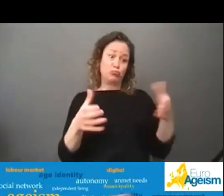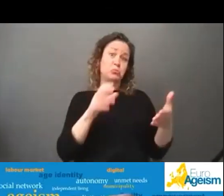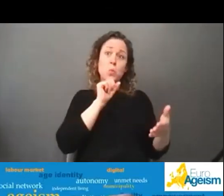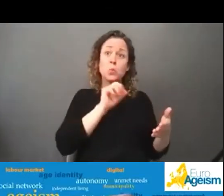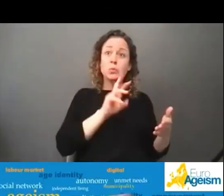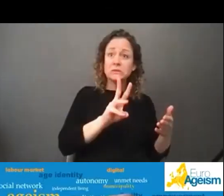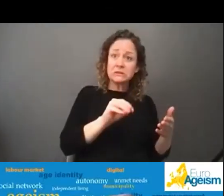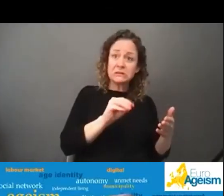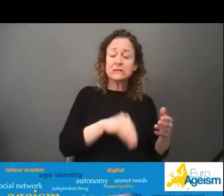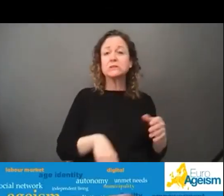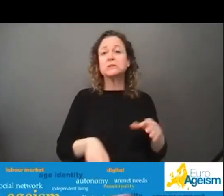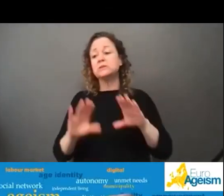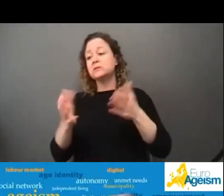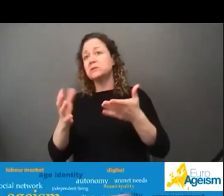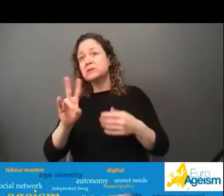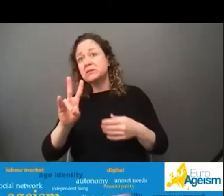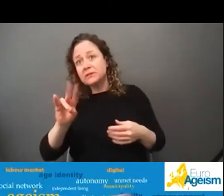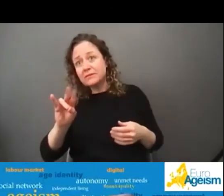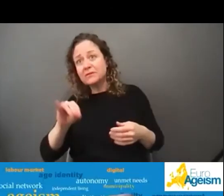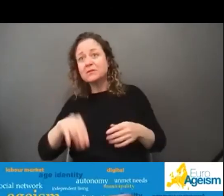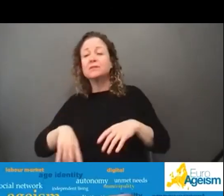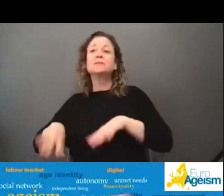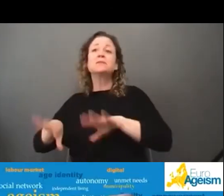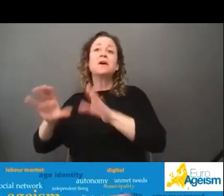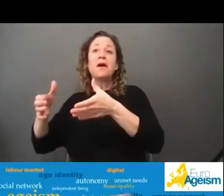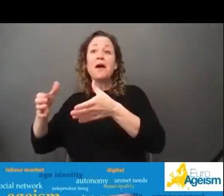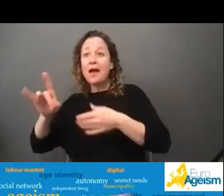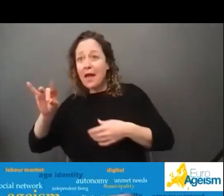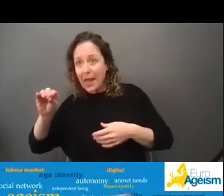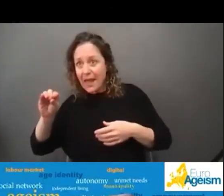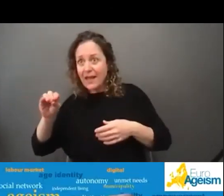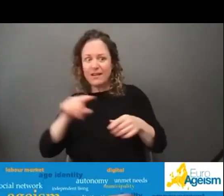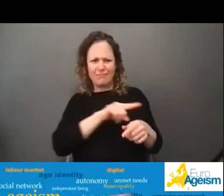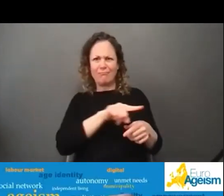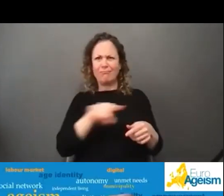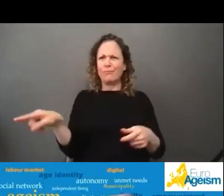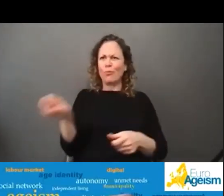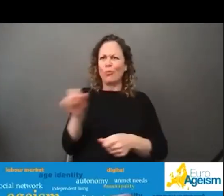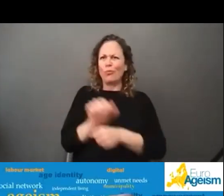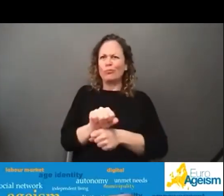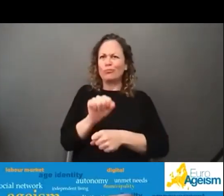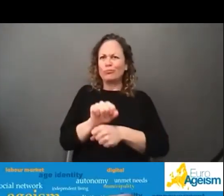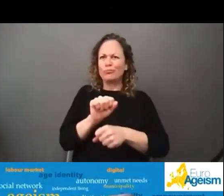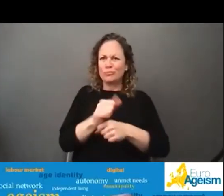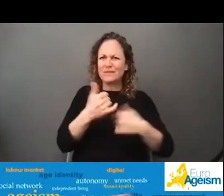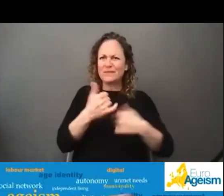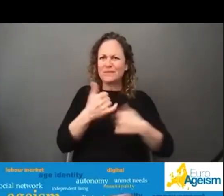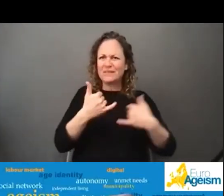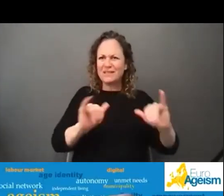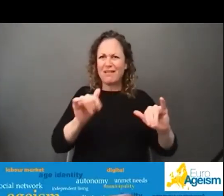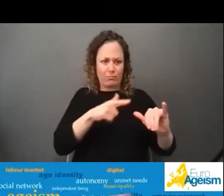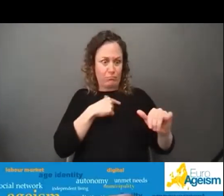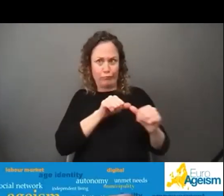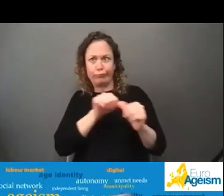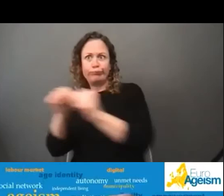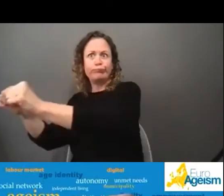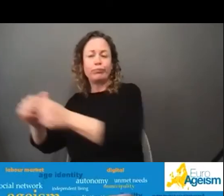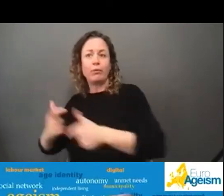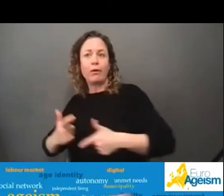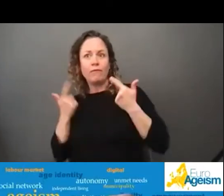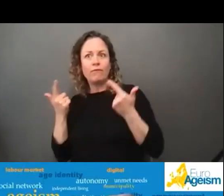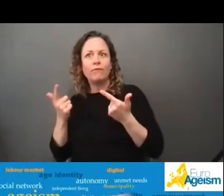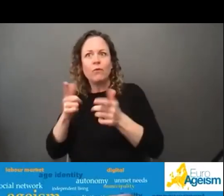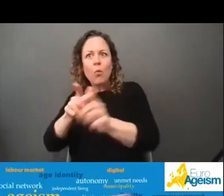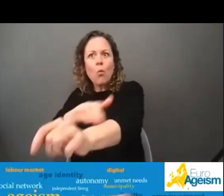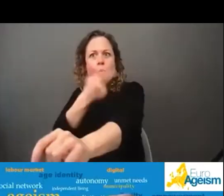people who are working, needs to continue to work, they need that support, right, in terms of being able to make that